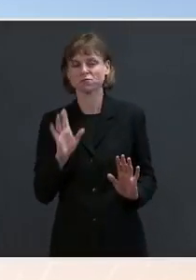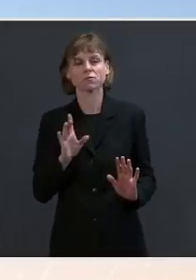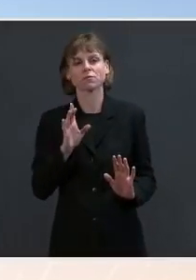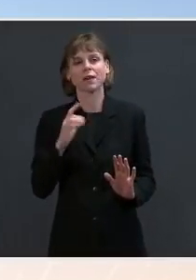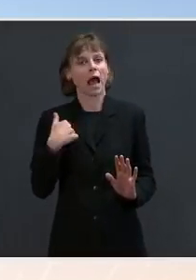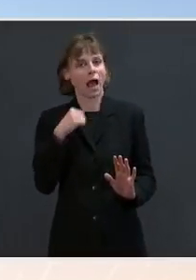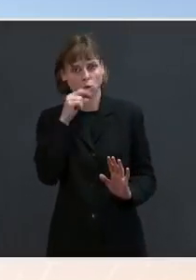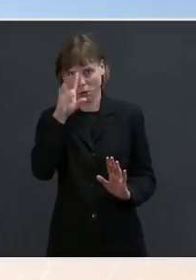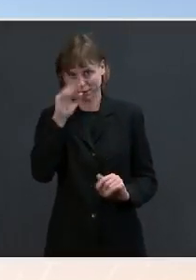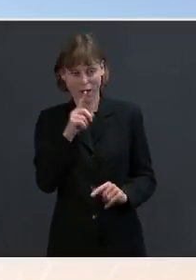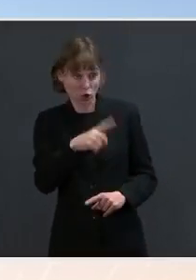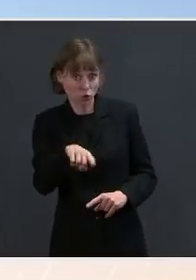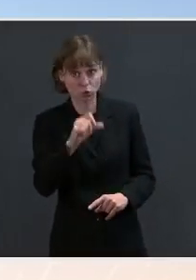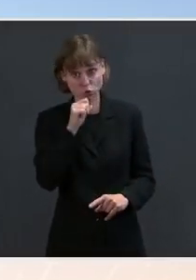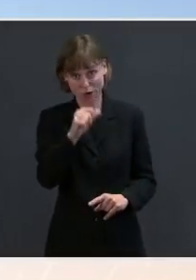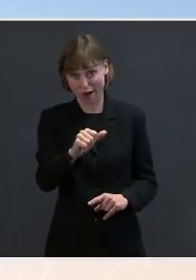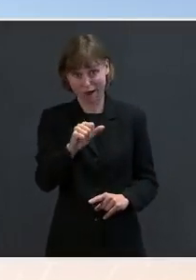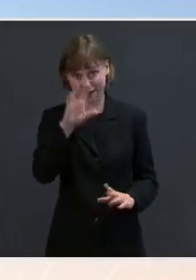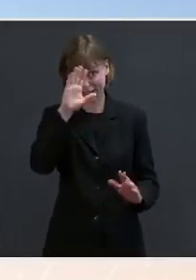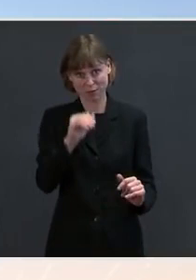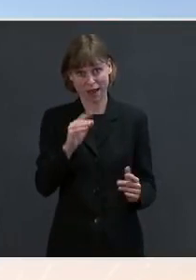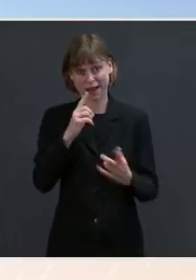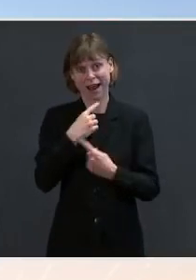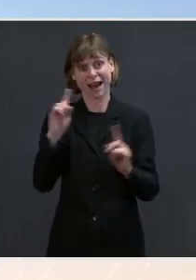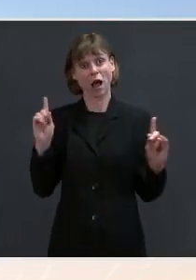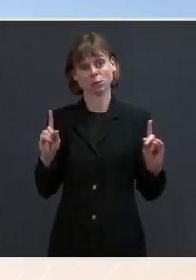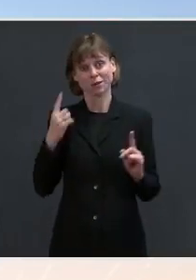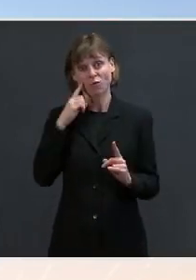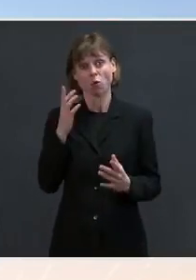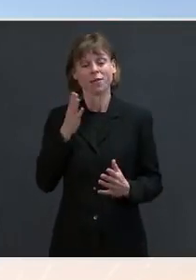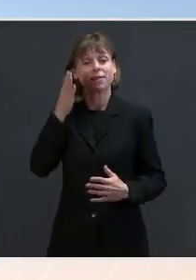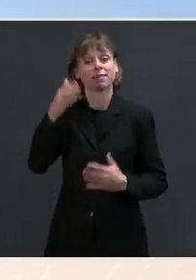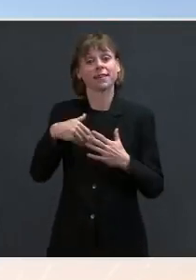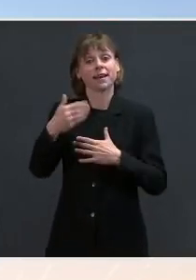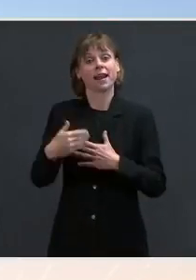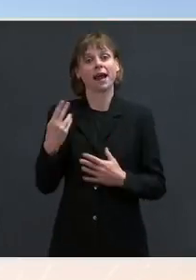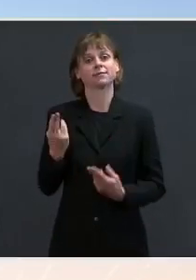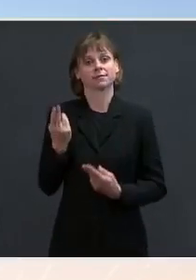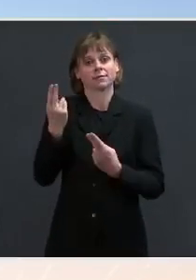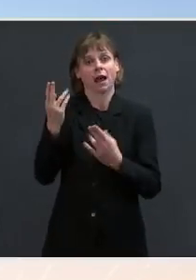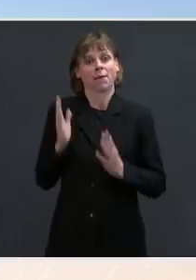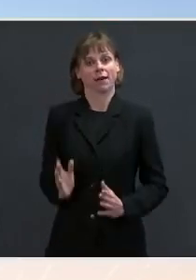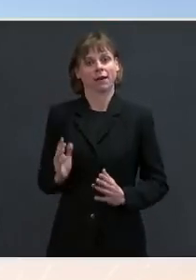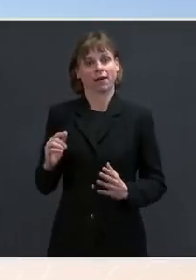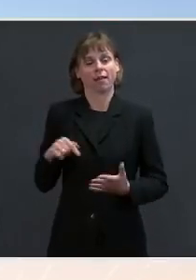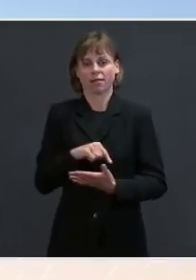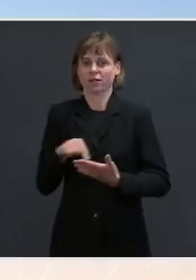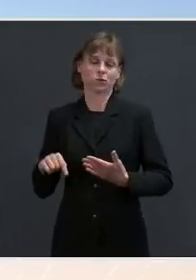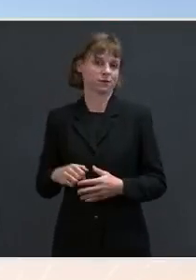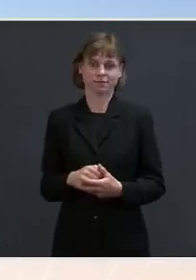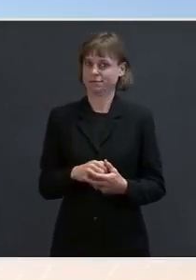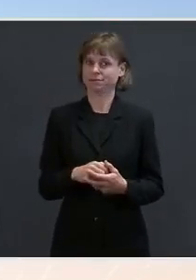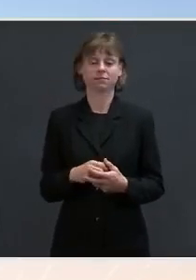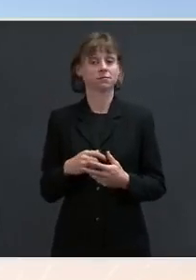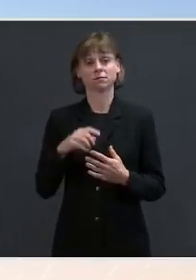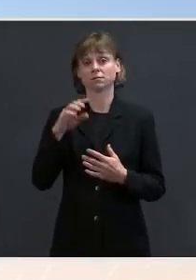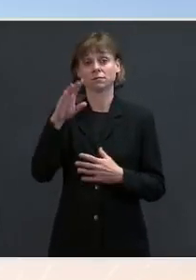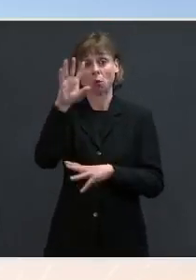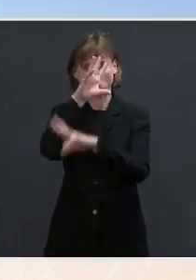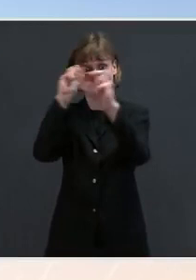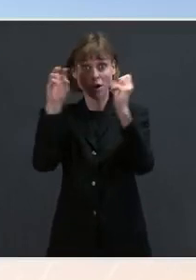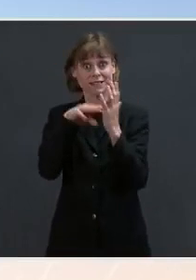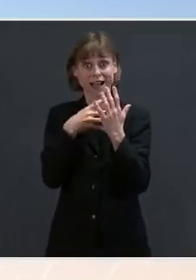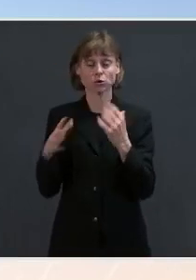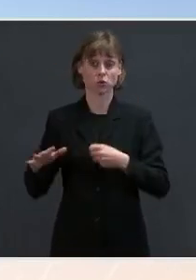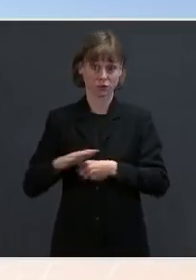expect, any announcement on a future nominee this week. Obviously, the president's schedule is quite full. His focus remains on the American Rescue